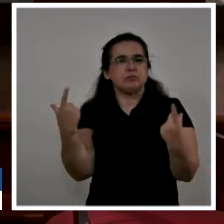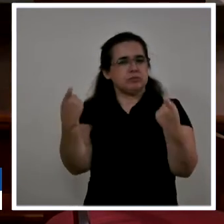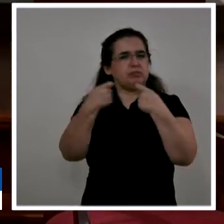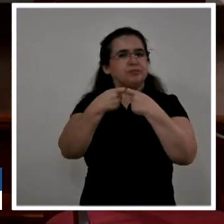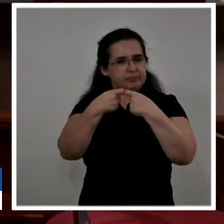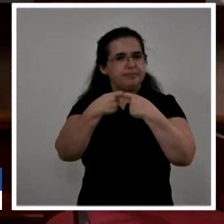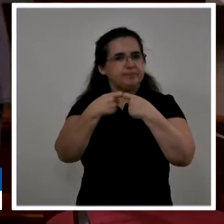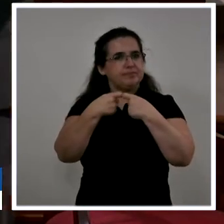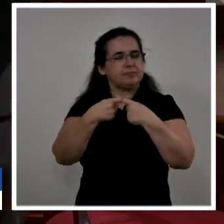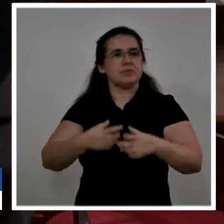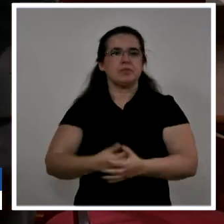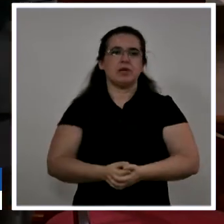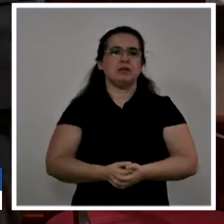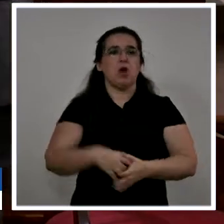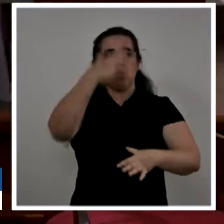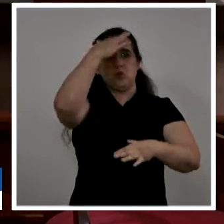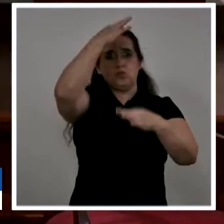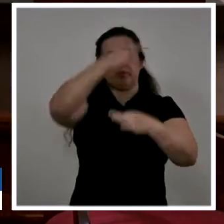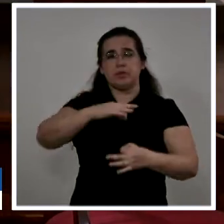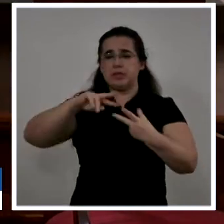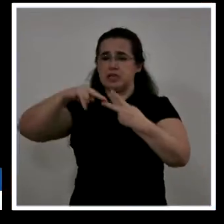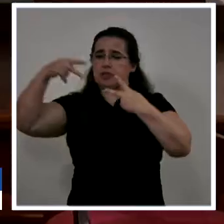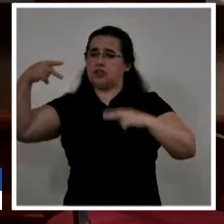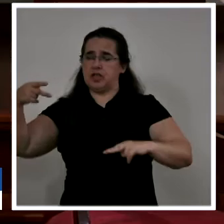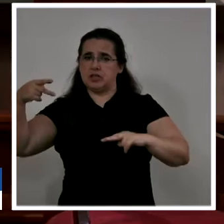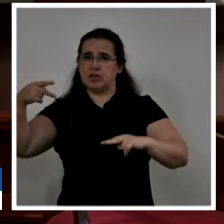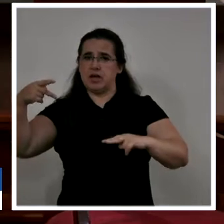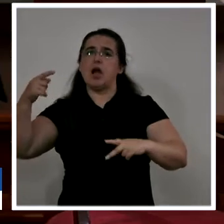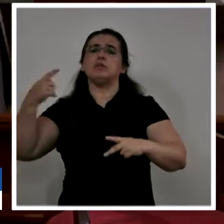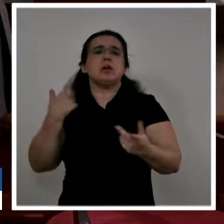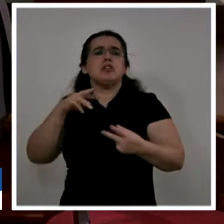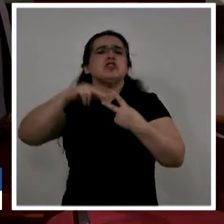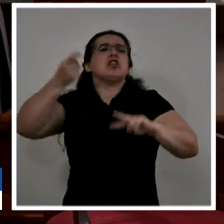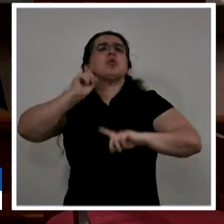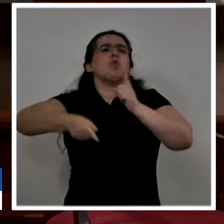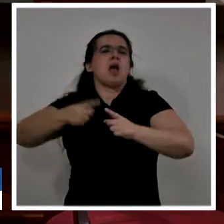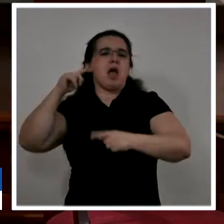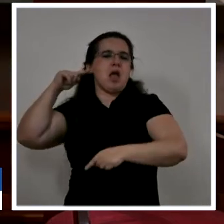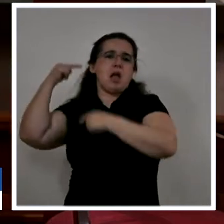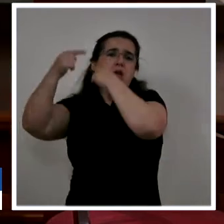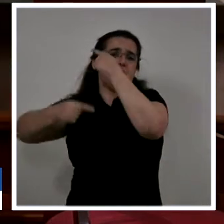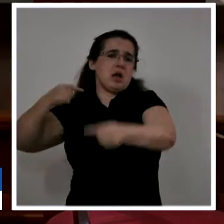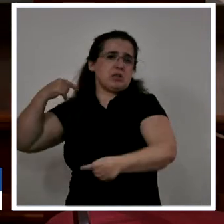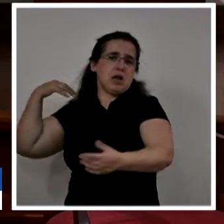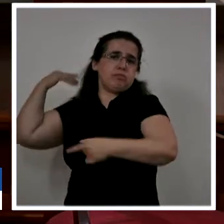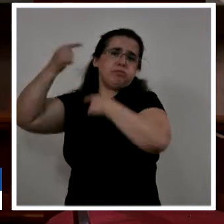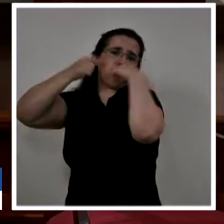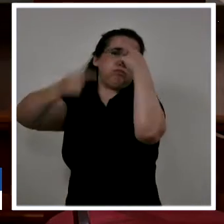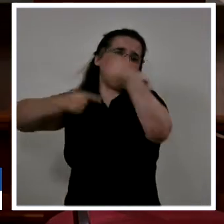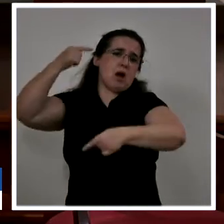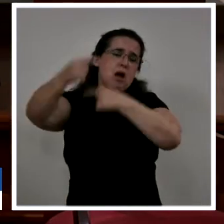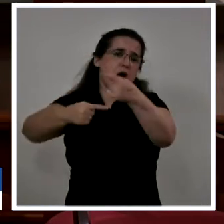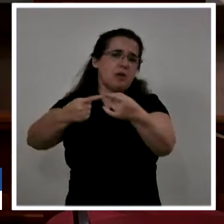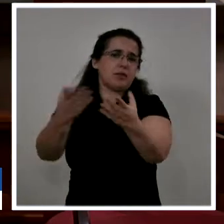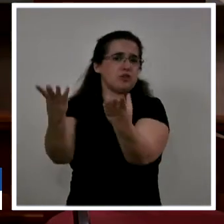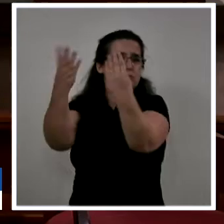or inheritance. E, portanto, o comportamento, a genética é herdada. And then the third thing you want to understand is what the